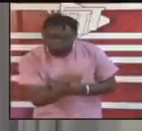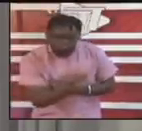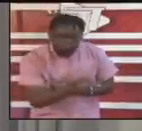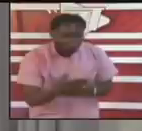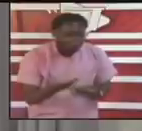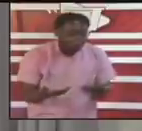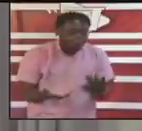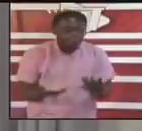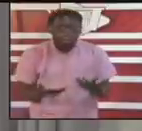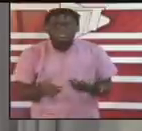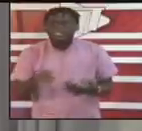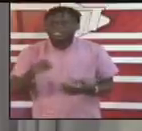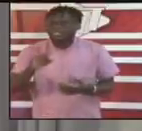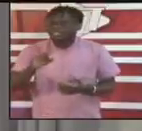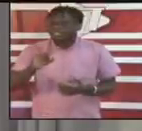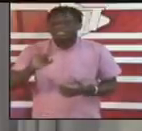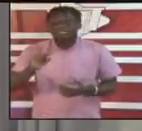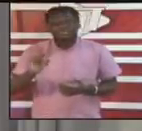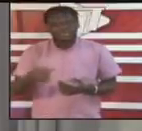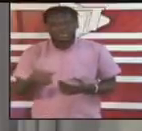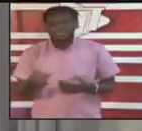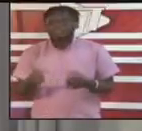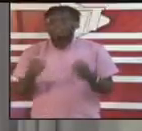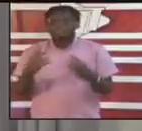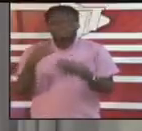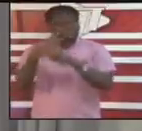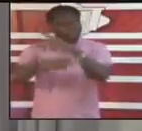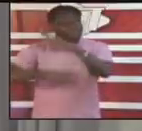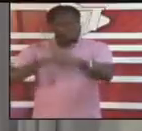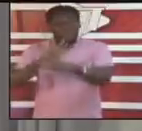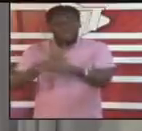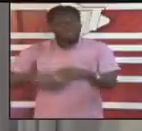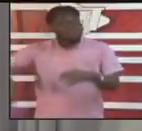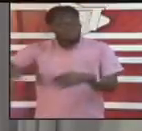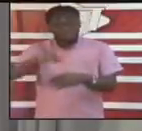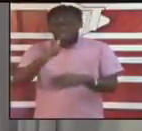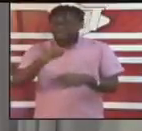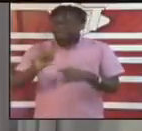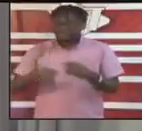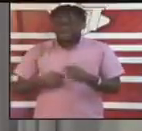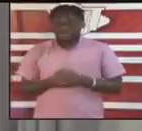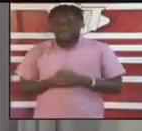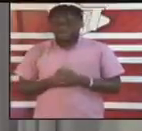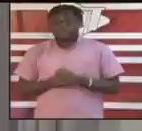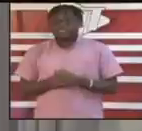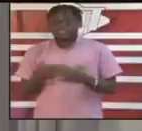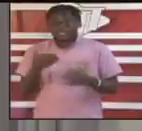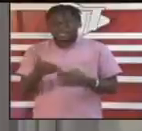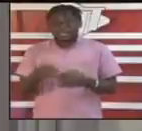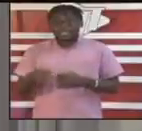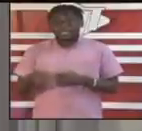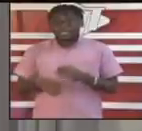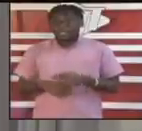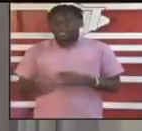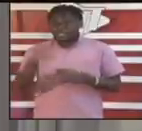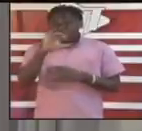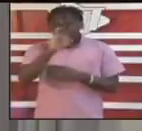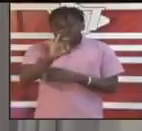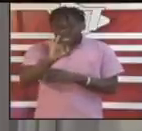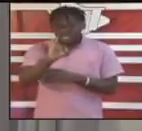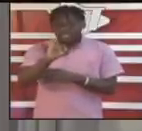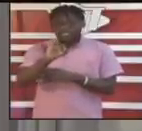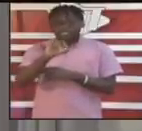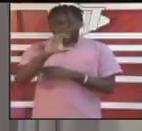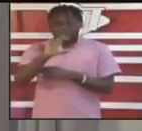57,926 globally. That means they are in an ICU setting, HDU setting, and the outcome for